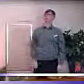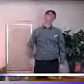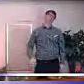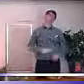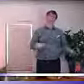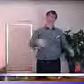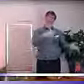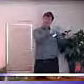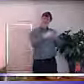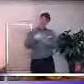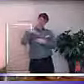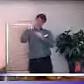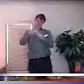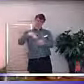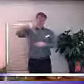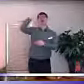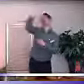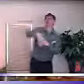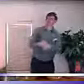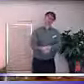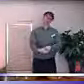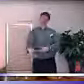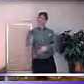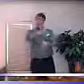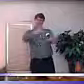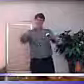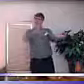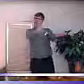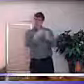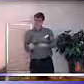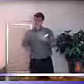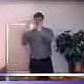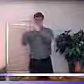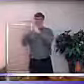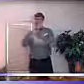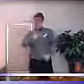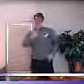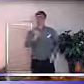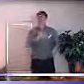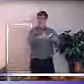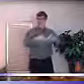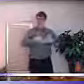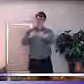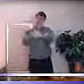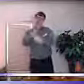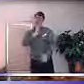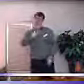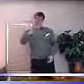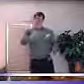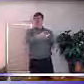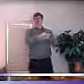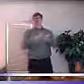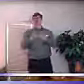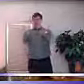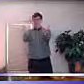can dish it out, but you can't take it. Or I give as good as I